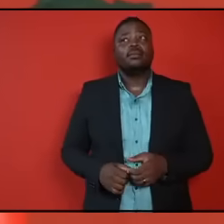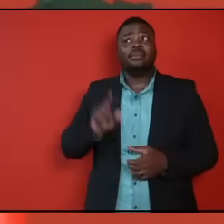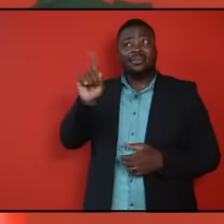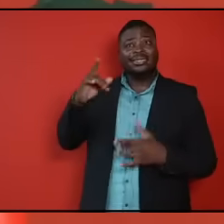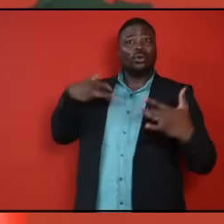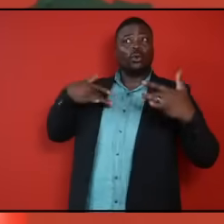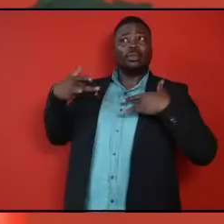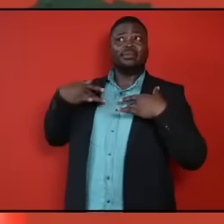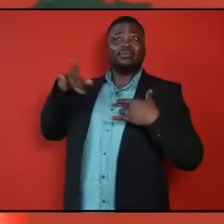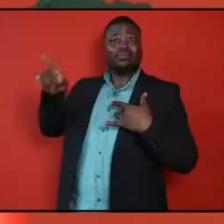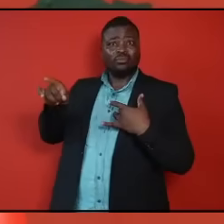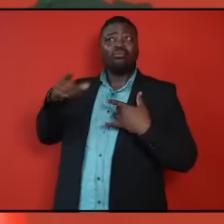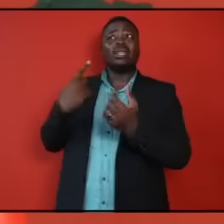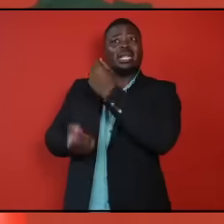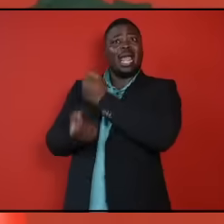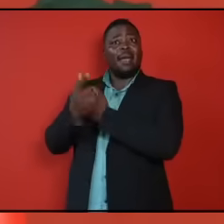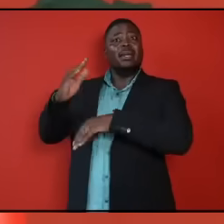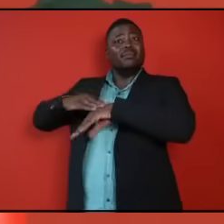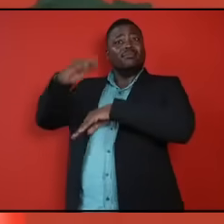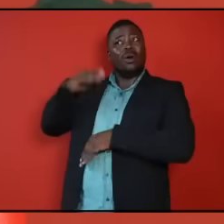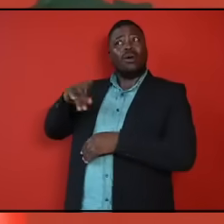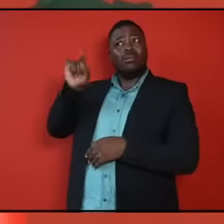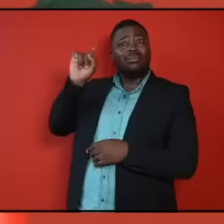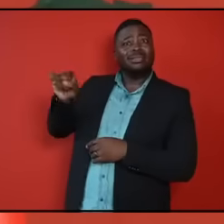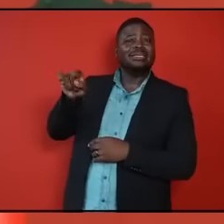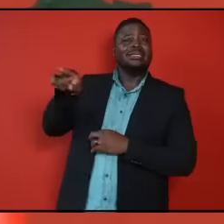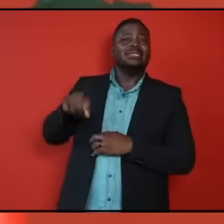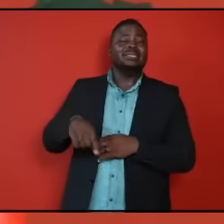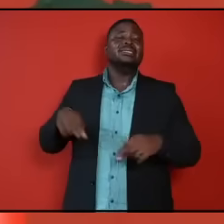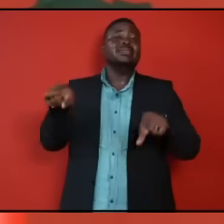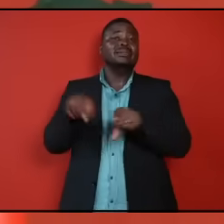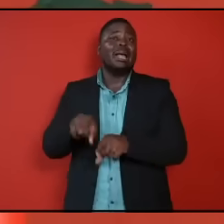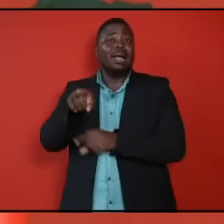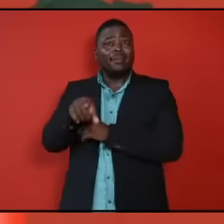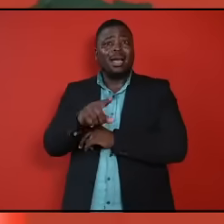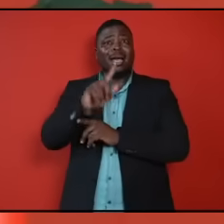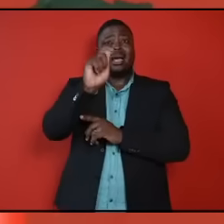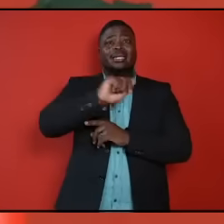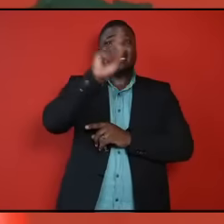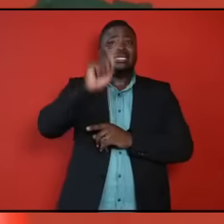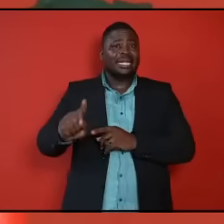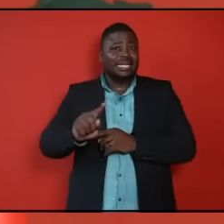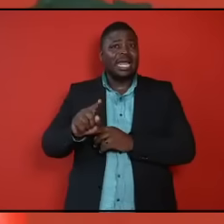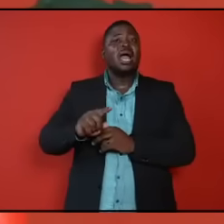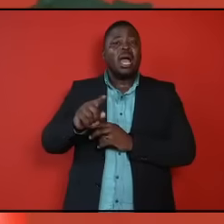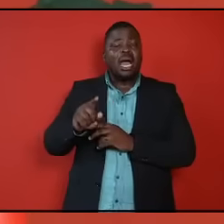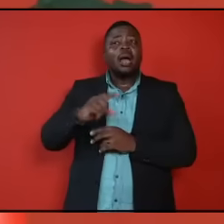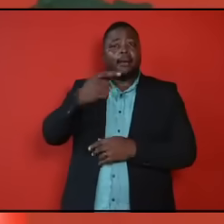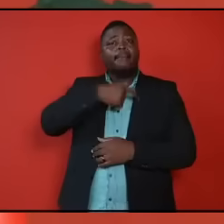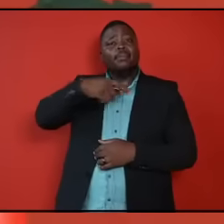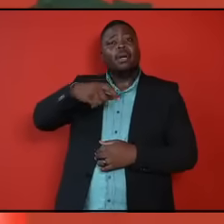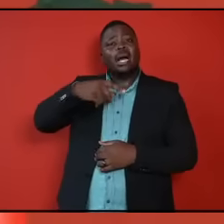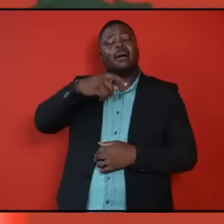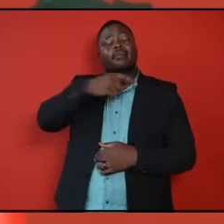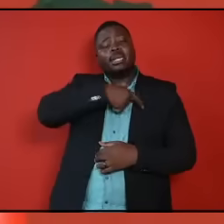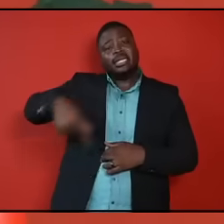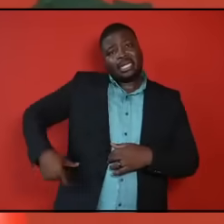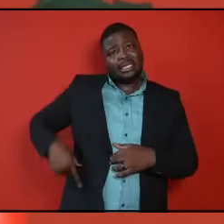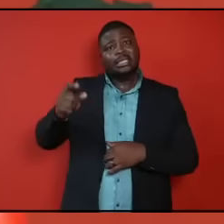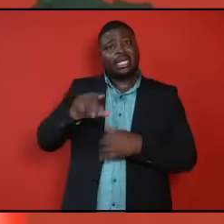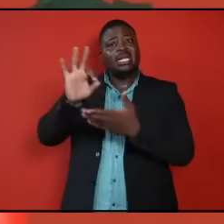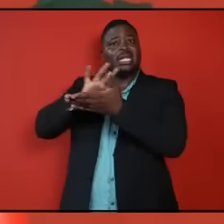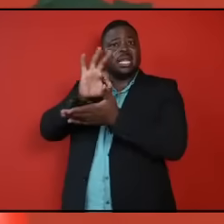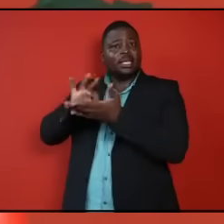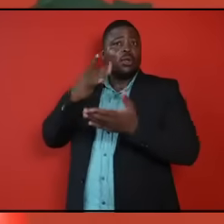trend in the region, having similarly occurred in the Tanzanian presidential election just late last